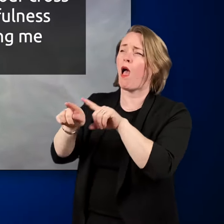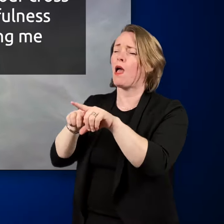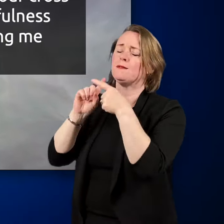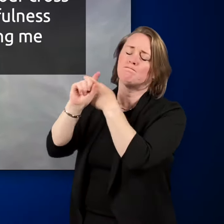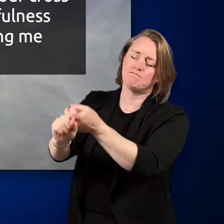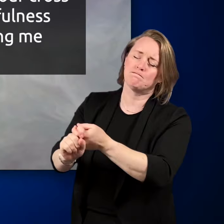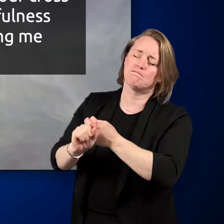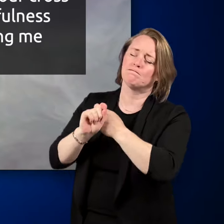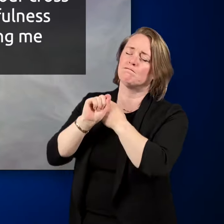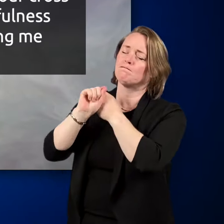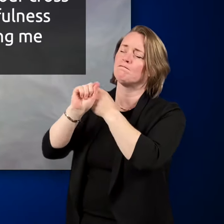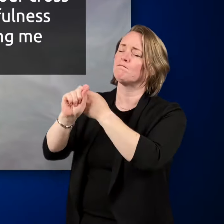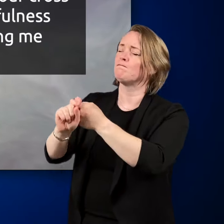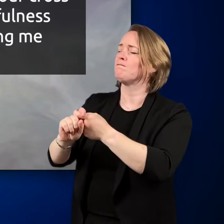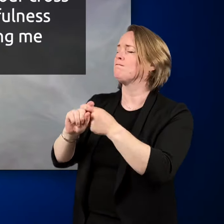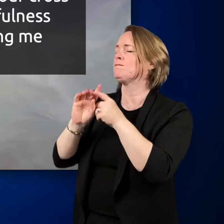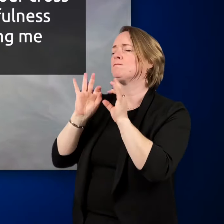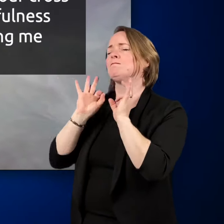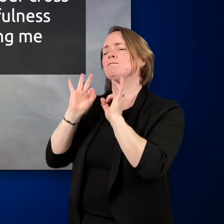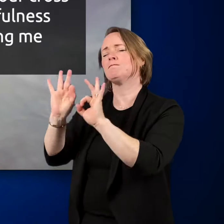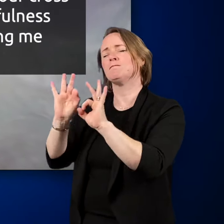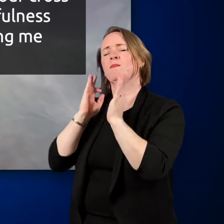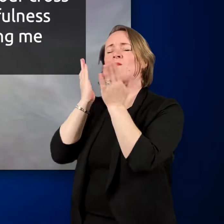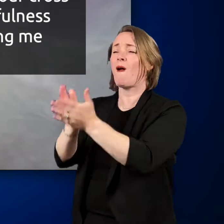your blood, know your